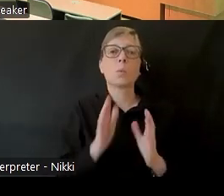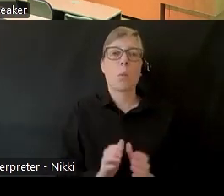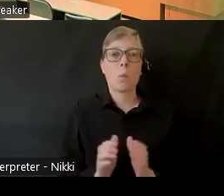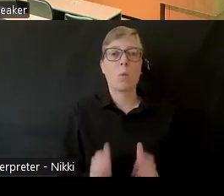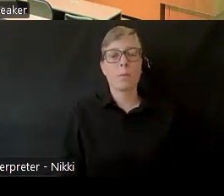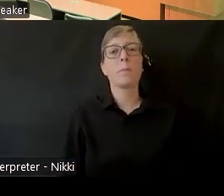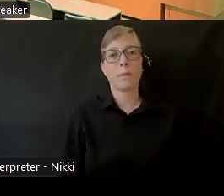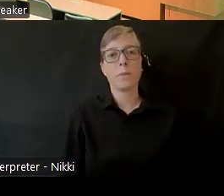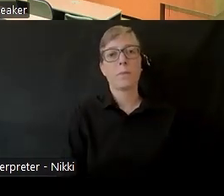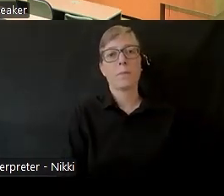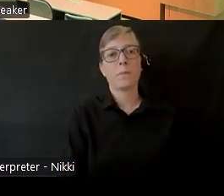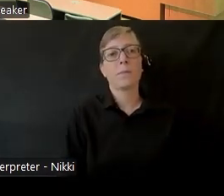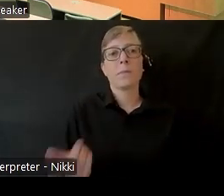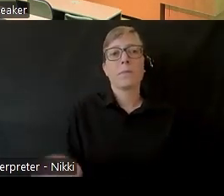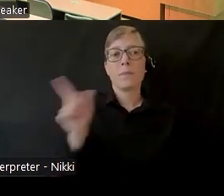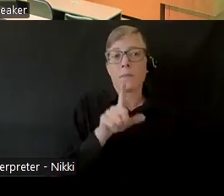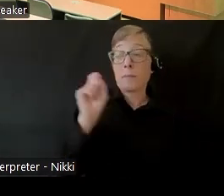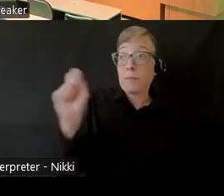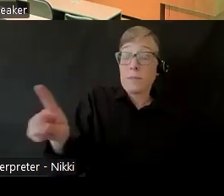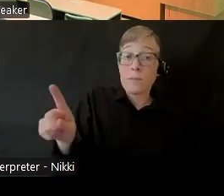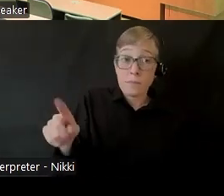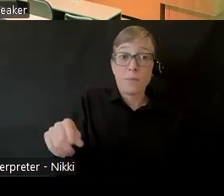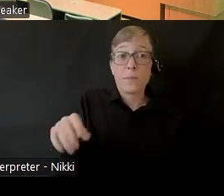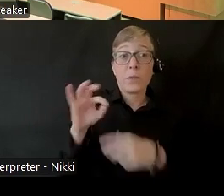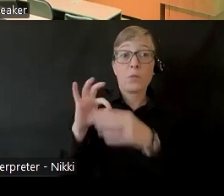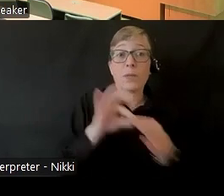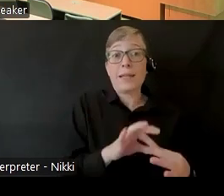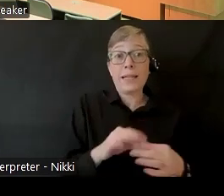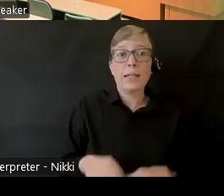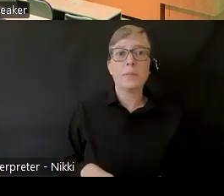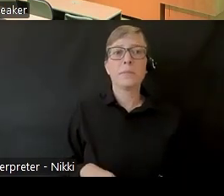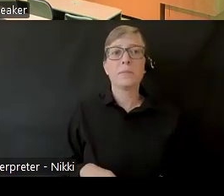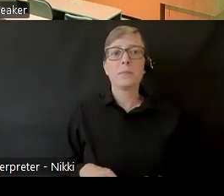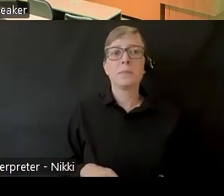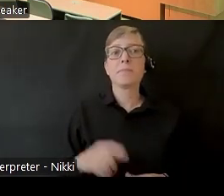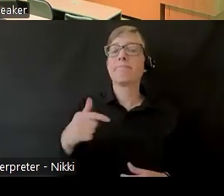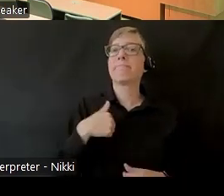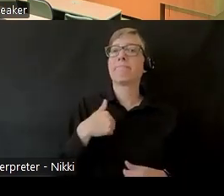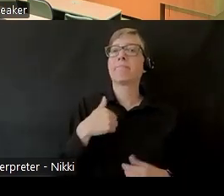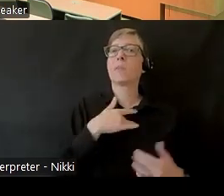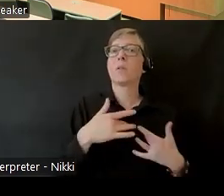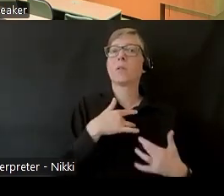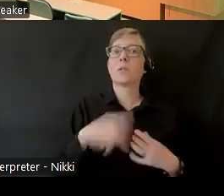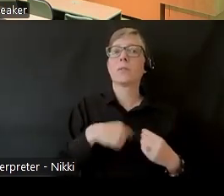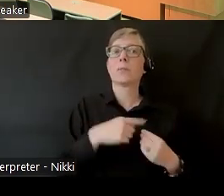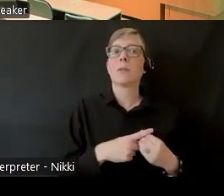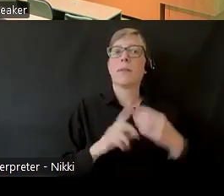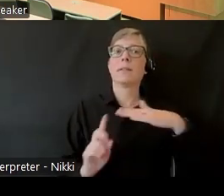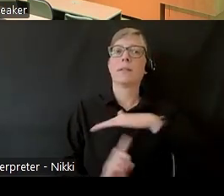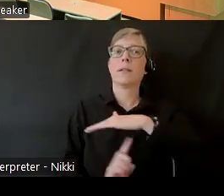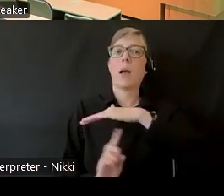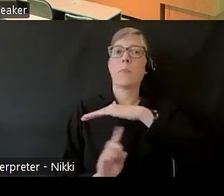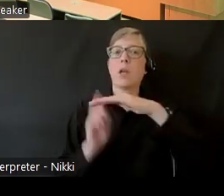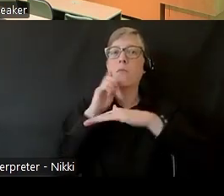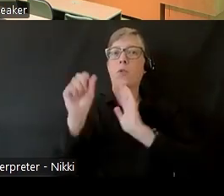to that, another question that came in is, this person says, I'm concerned about the denominator of the